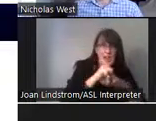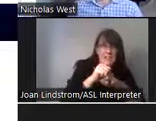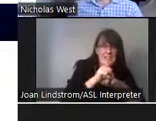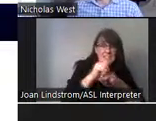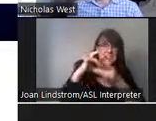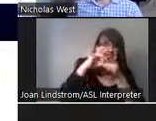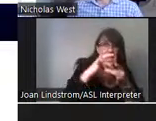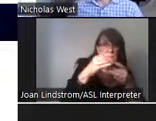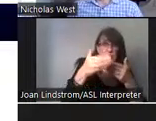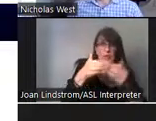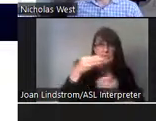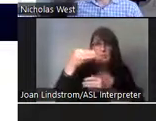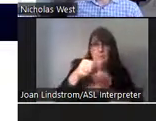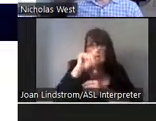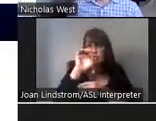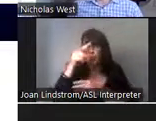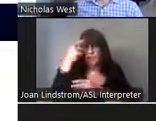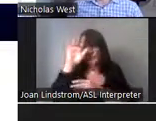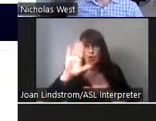you're buying. This tool is pretty great.